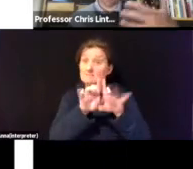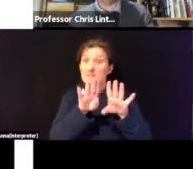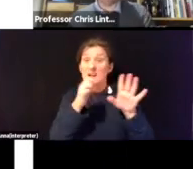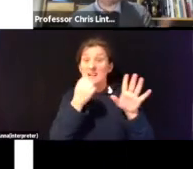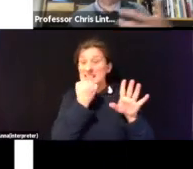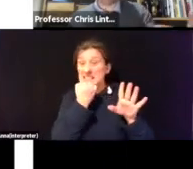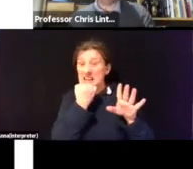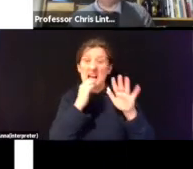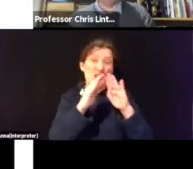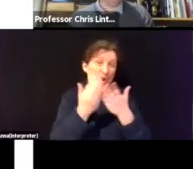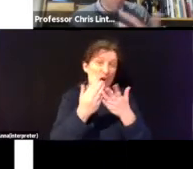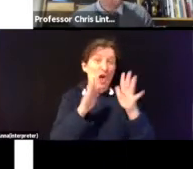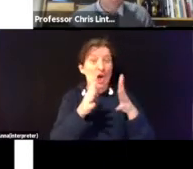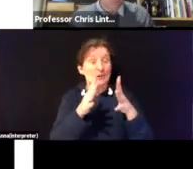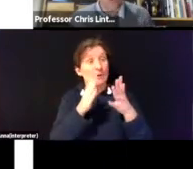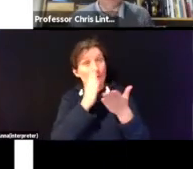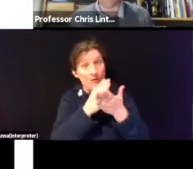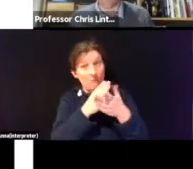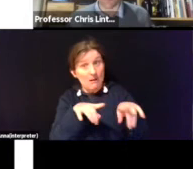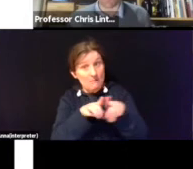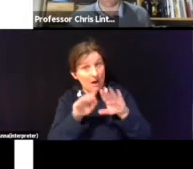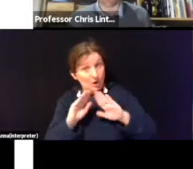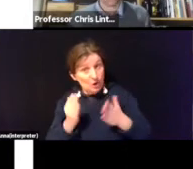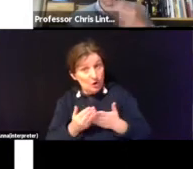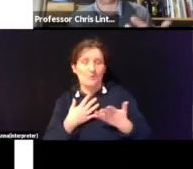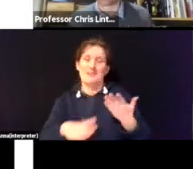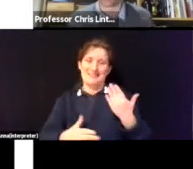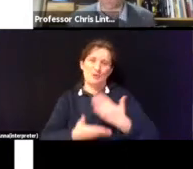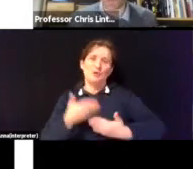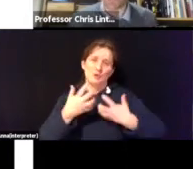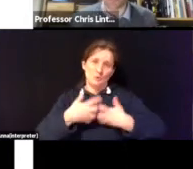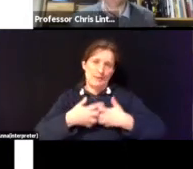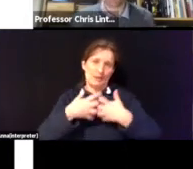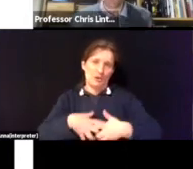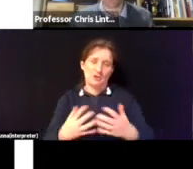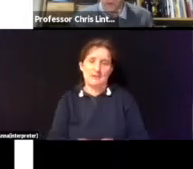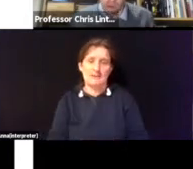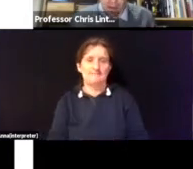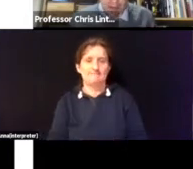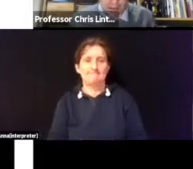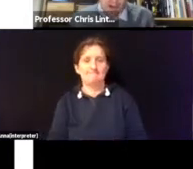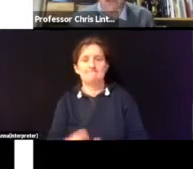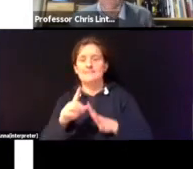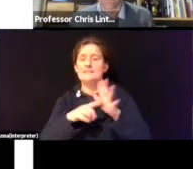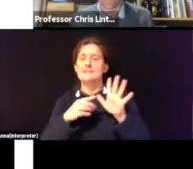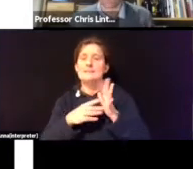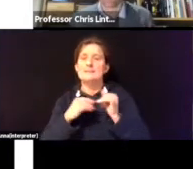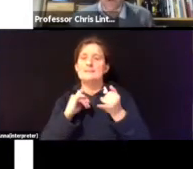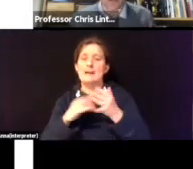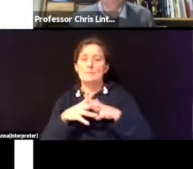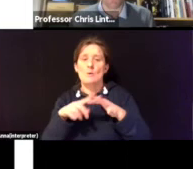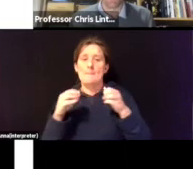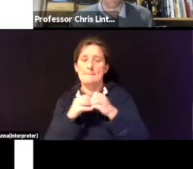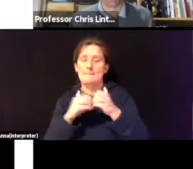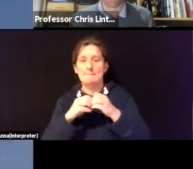determine whether they're really like the Earth, we need new technology. The James Webb Space Telescope, which will launch later this year,